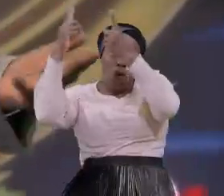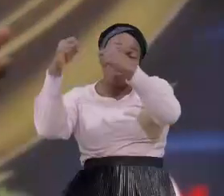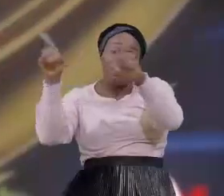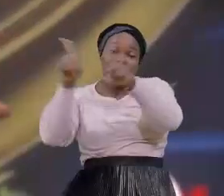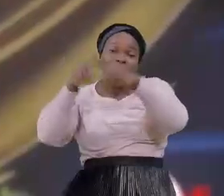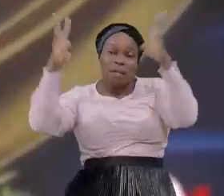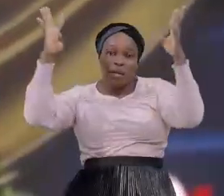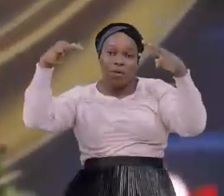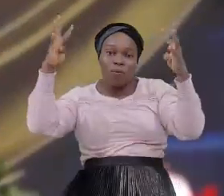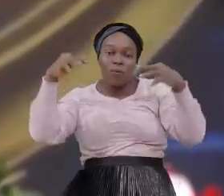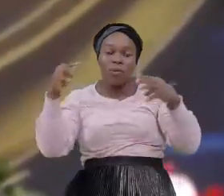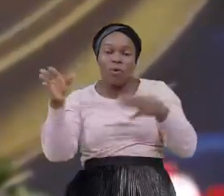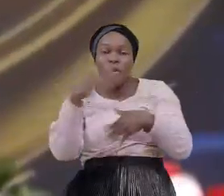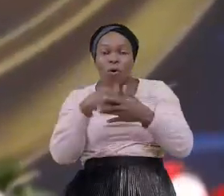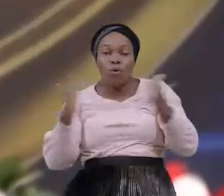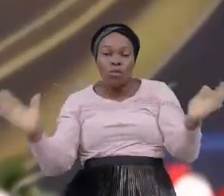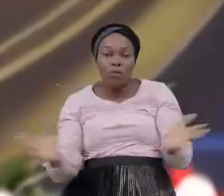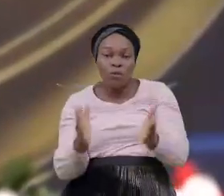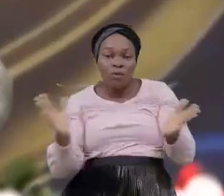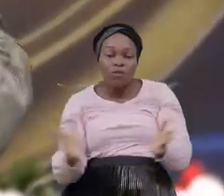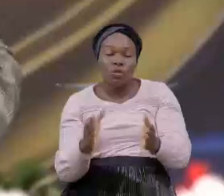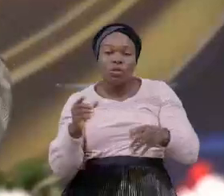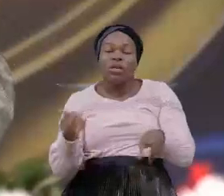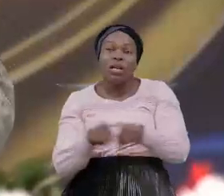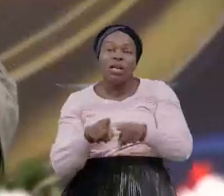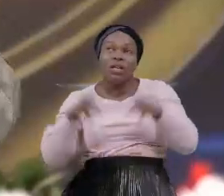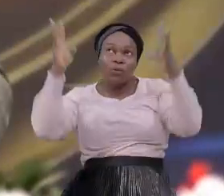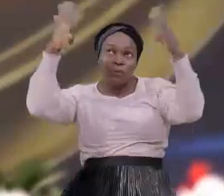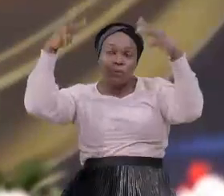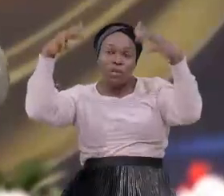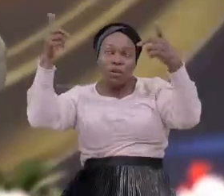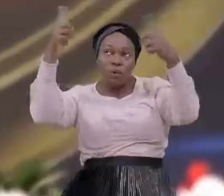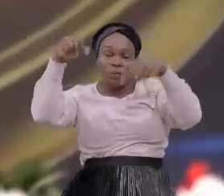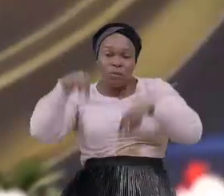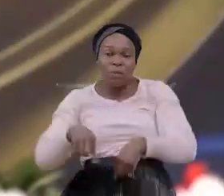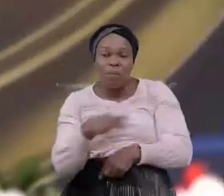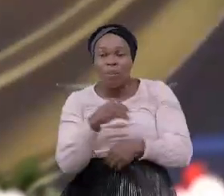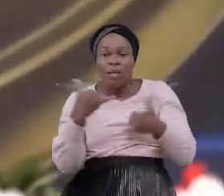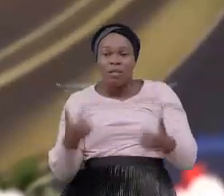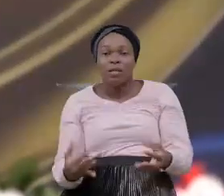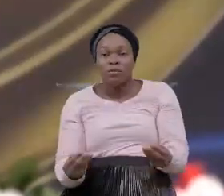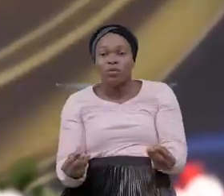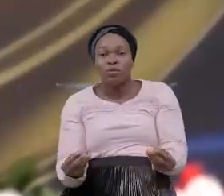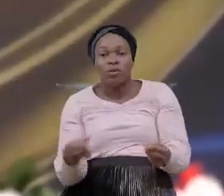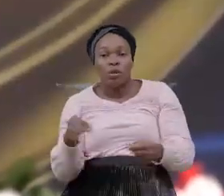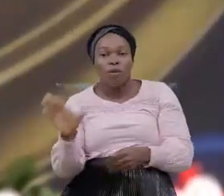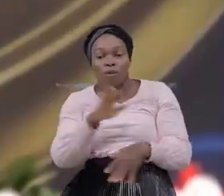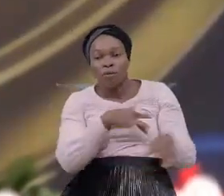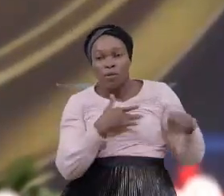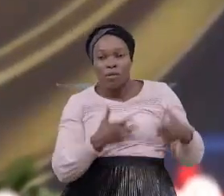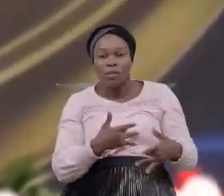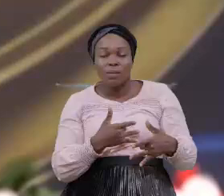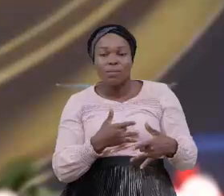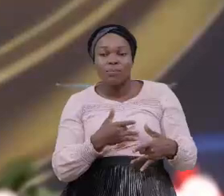the motivation, like rain coming. Now, the soil of your heart is no more dry,